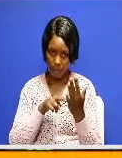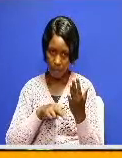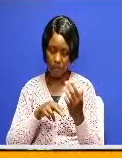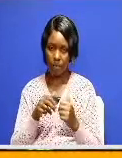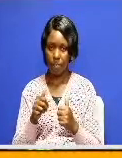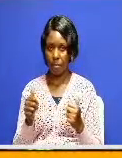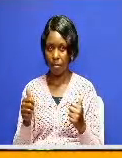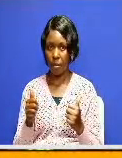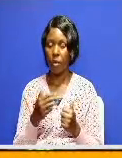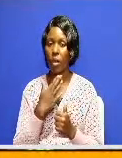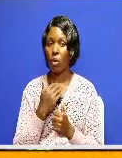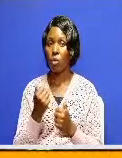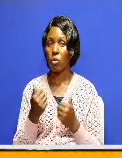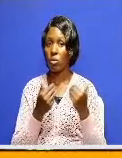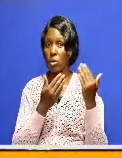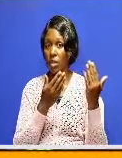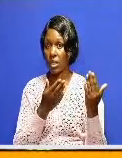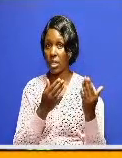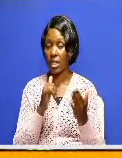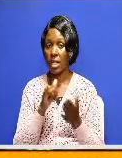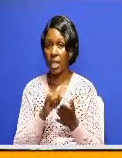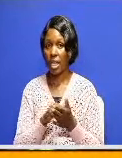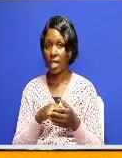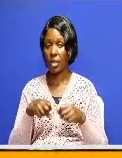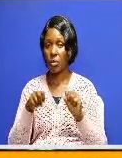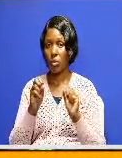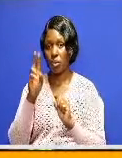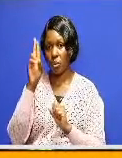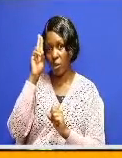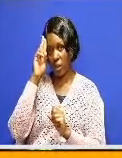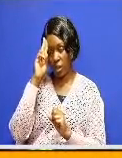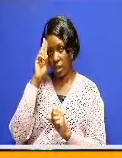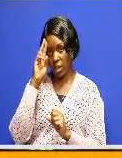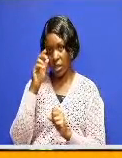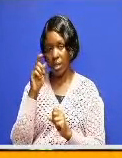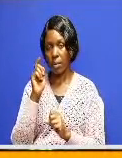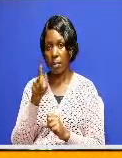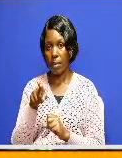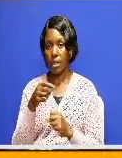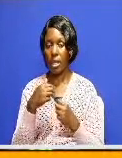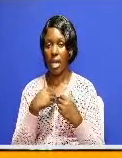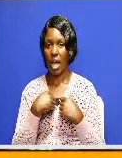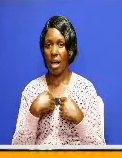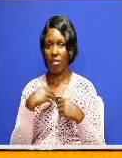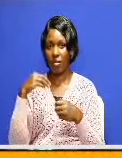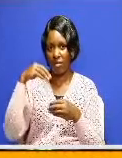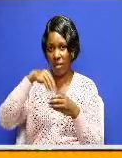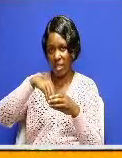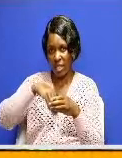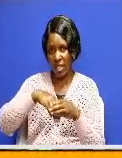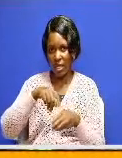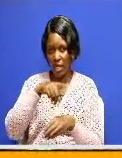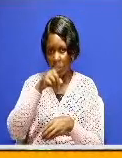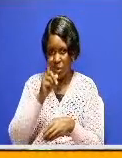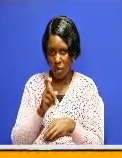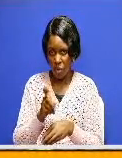that the IG of police should not be directed, but I want to suggest that you do an internal inquiry to ensure that those